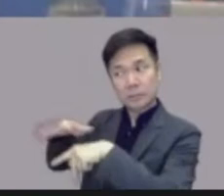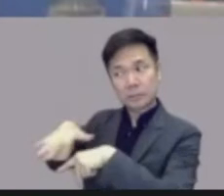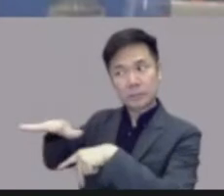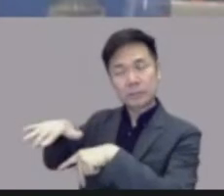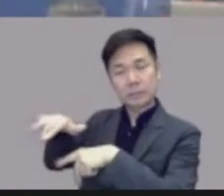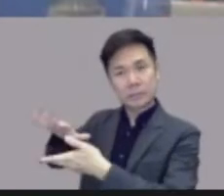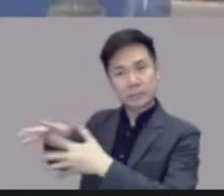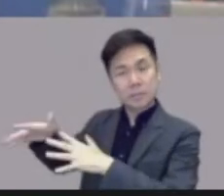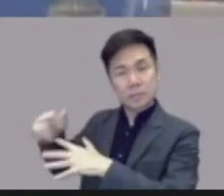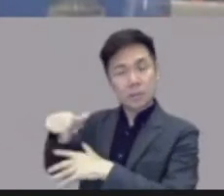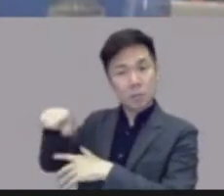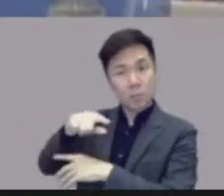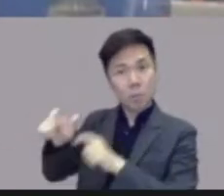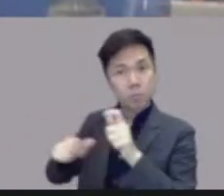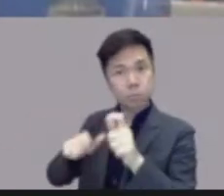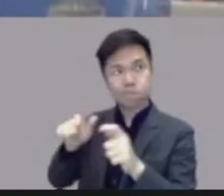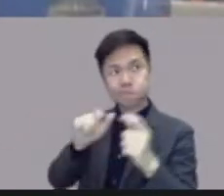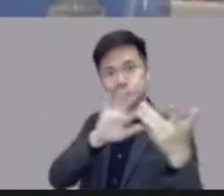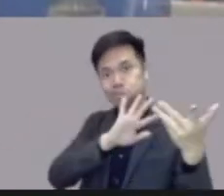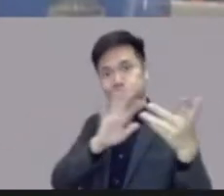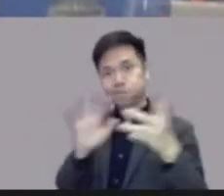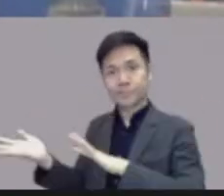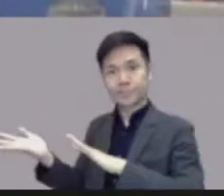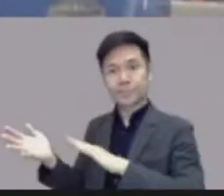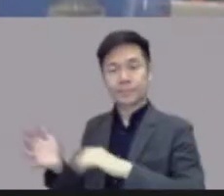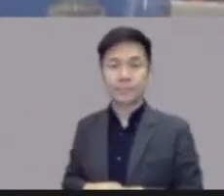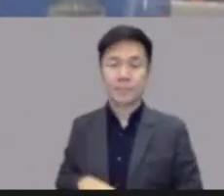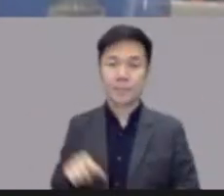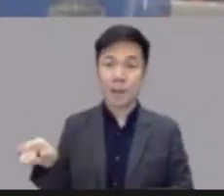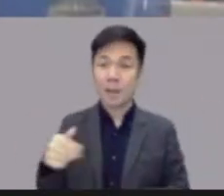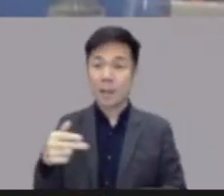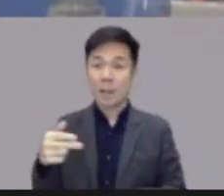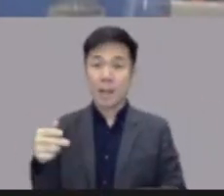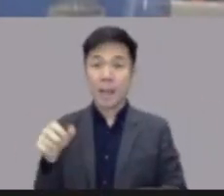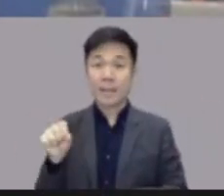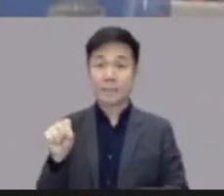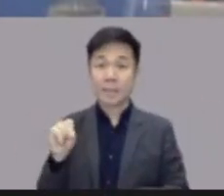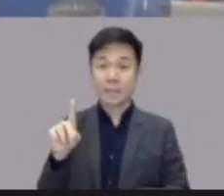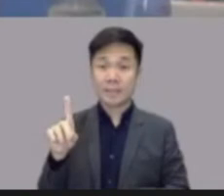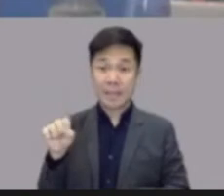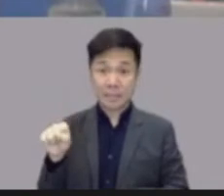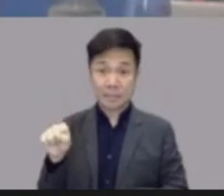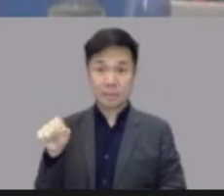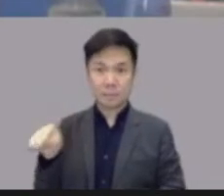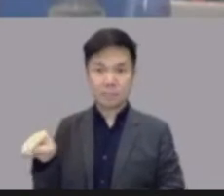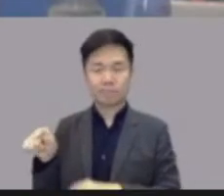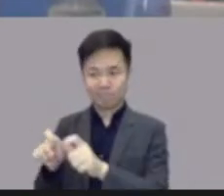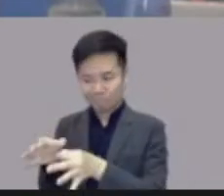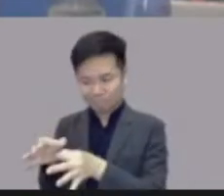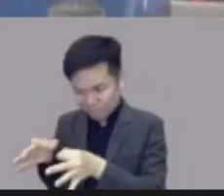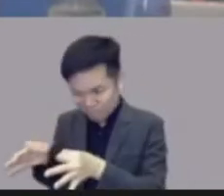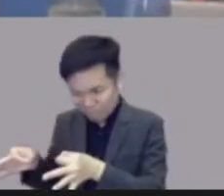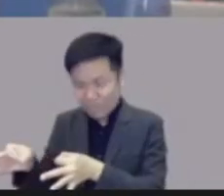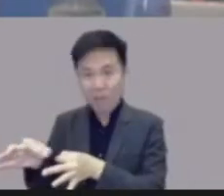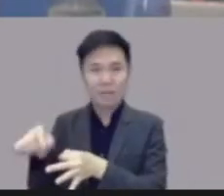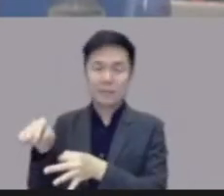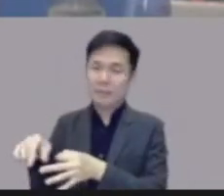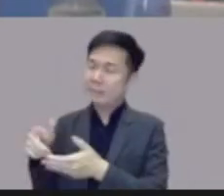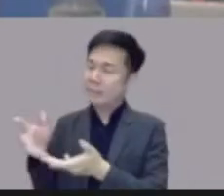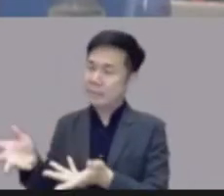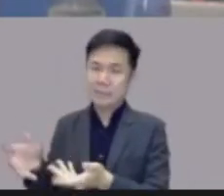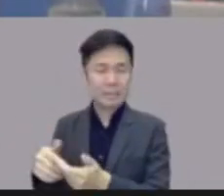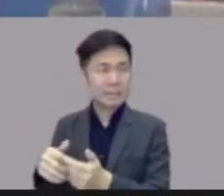in particular the small island developing States the SIDS face unique challenges these include insularity